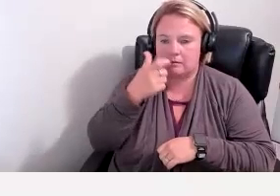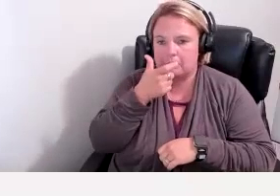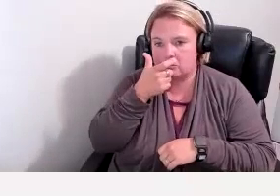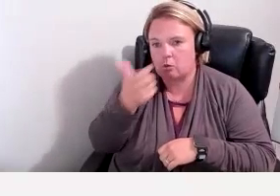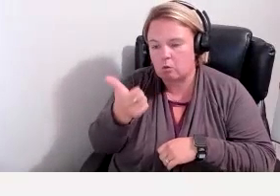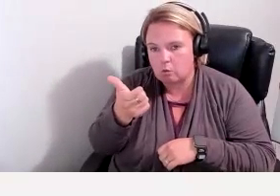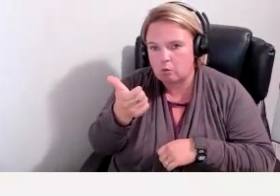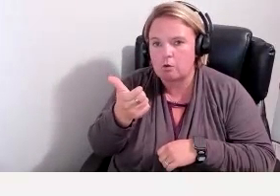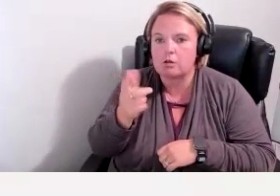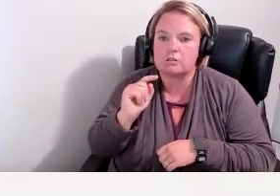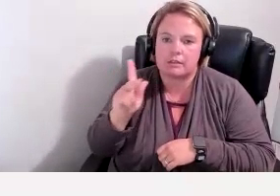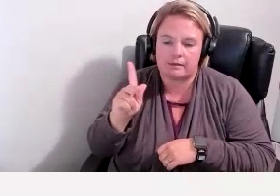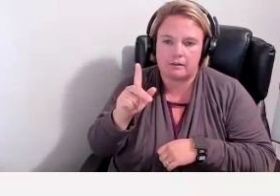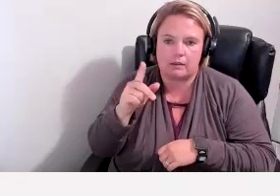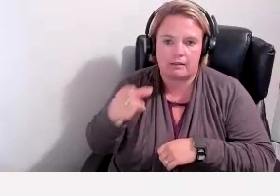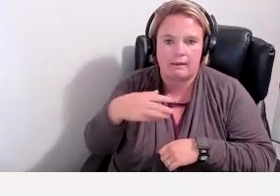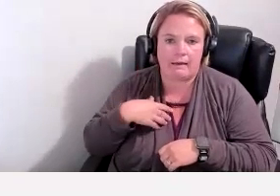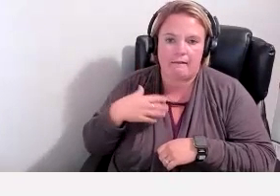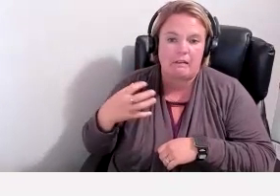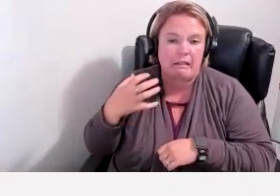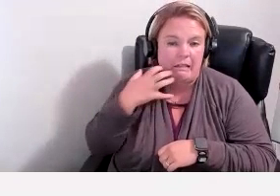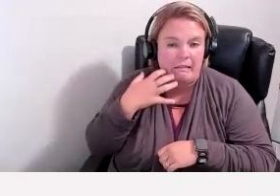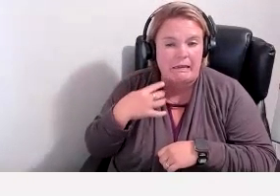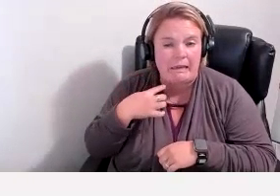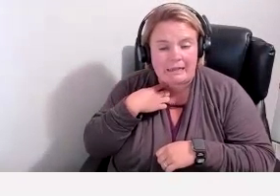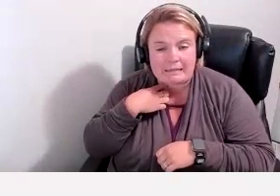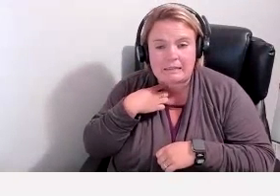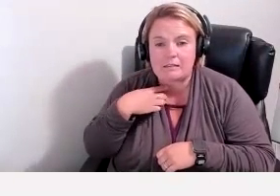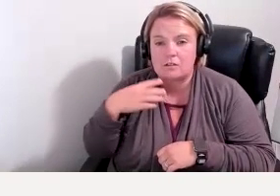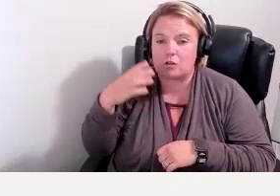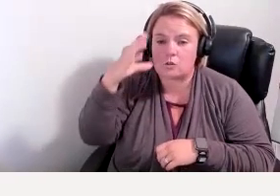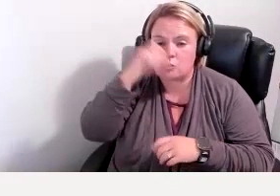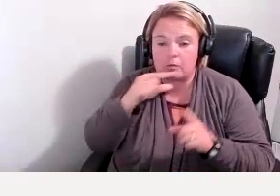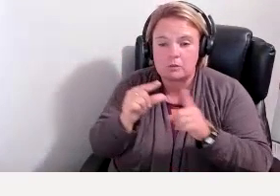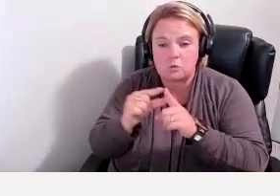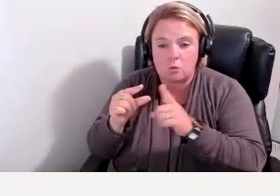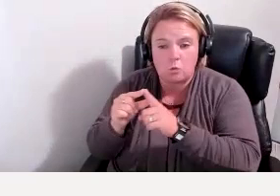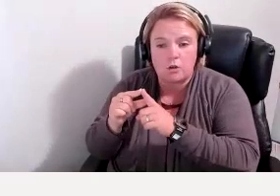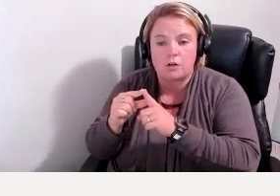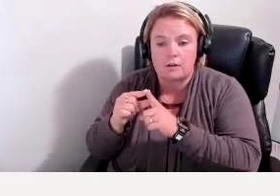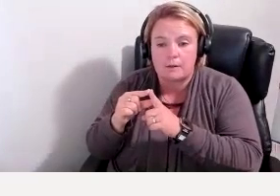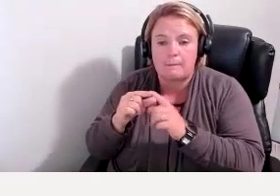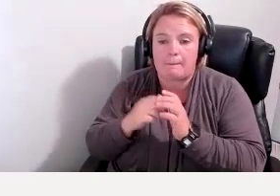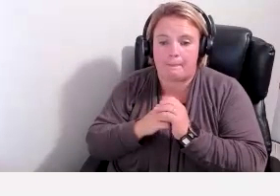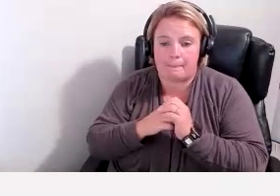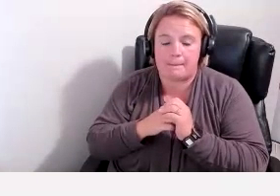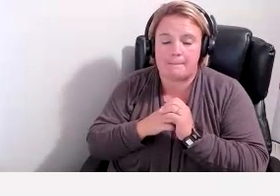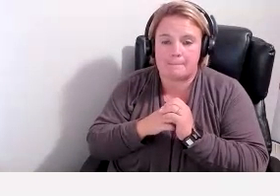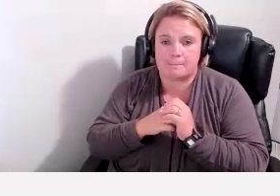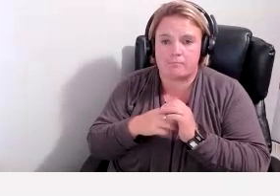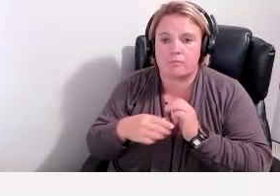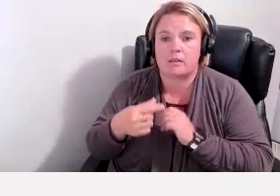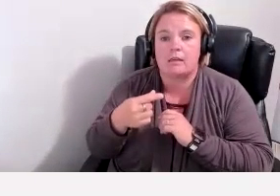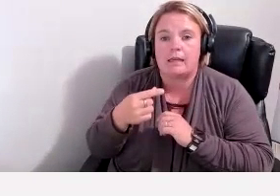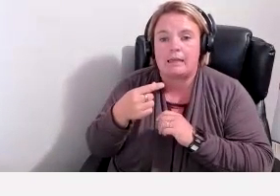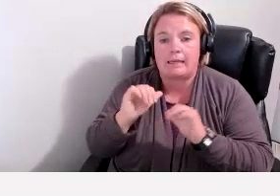shows where they do have a heavy accent and you might miss a word or so. Game of Thrones is